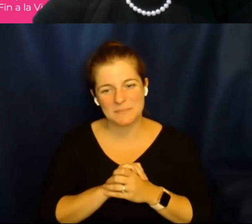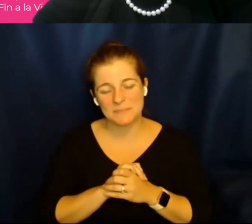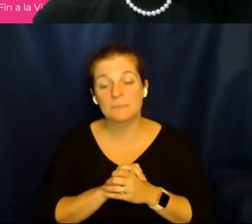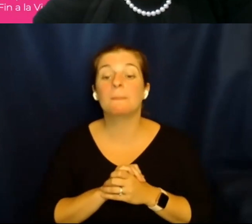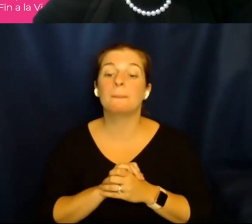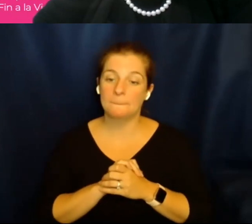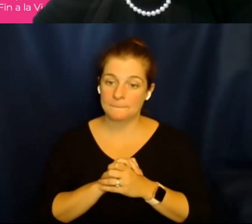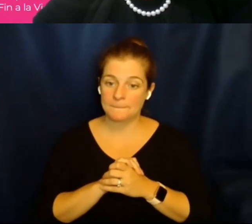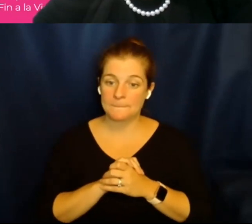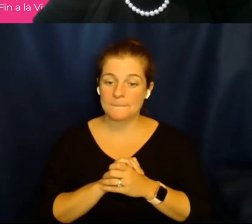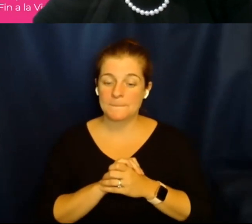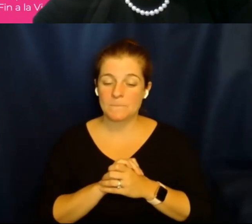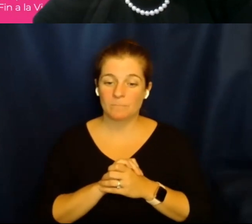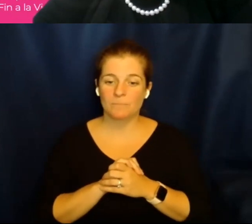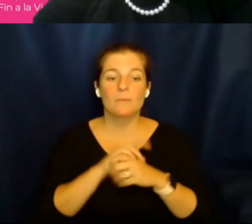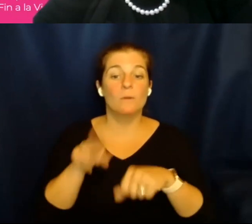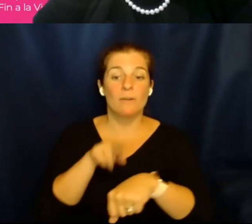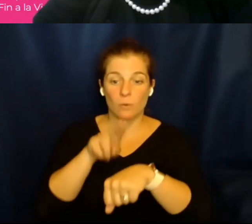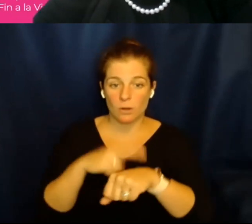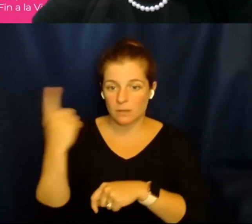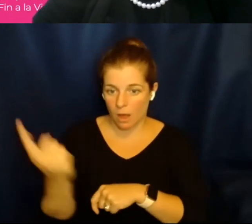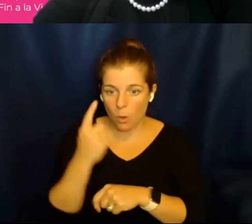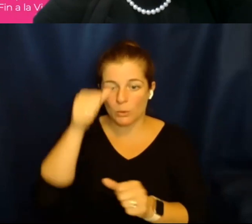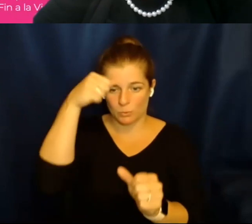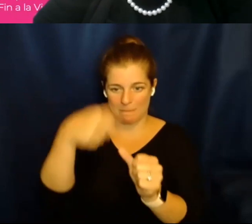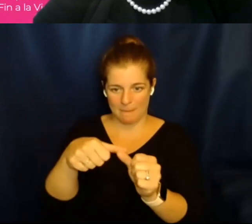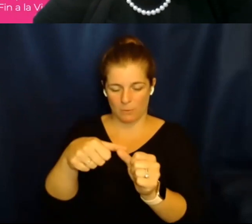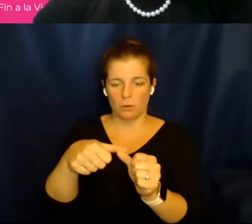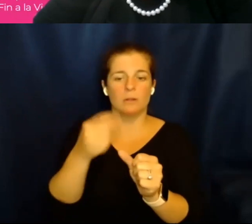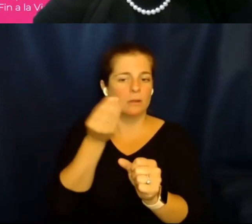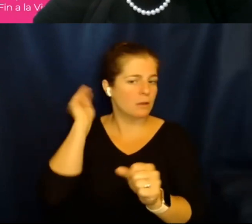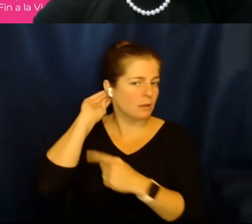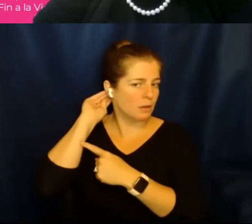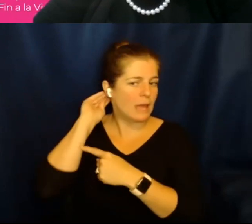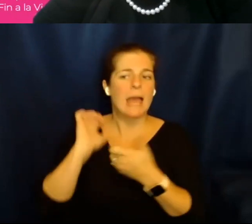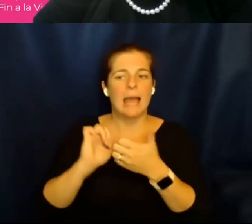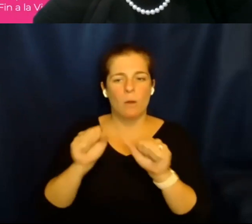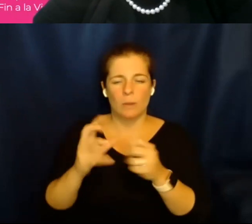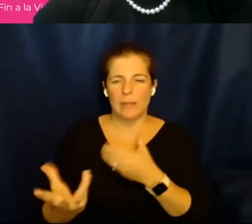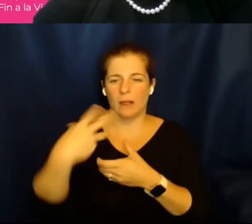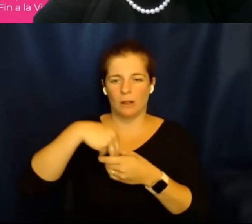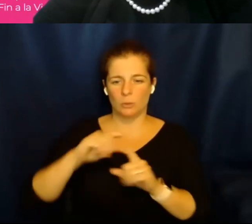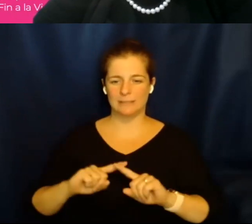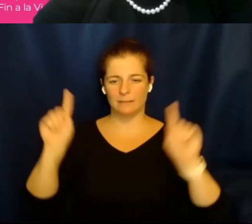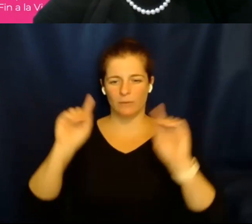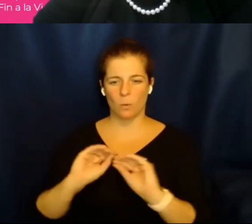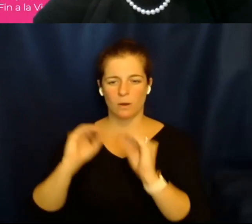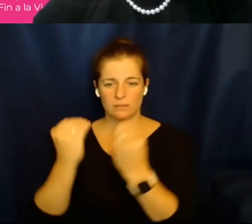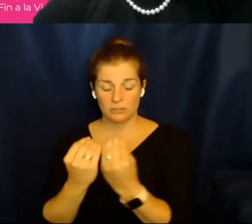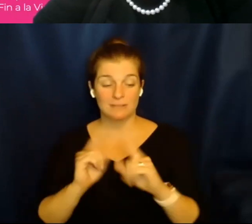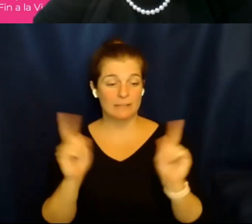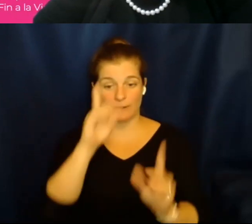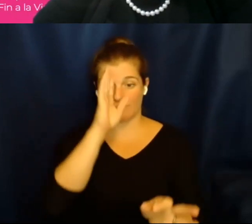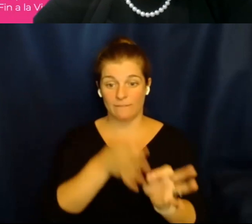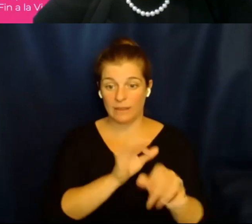And also, of course, always to remember, how can we include different organizations, different faith-based communities,